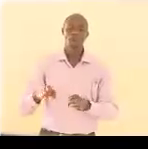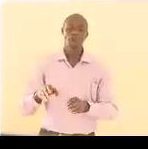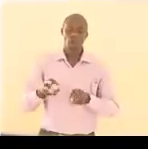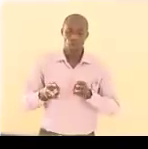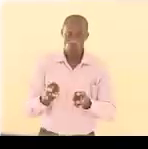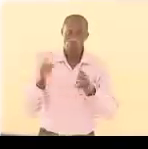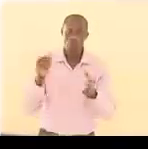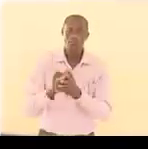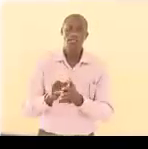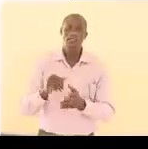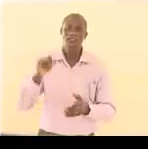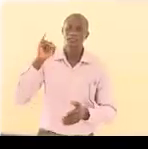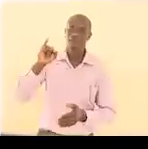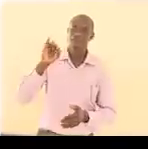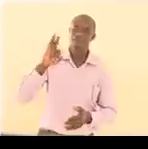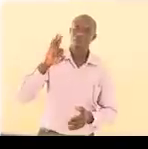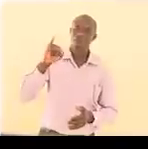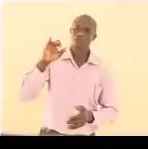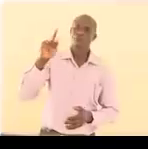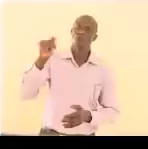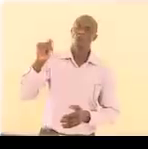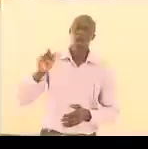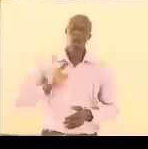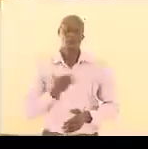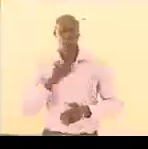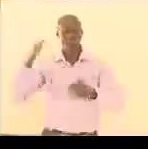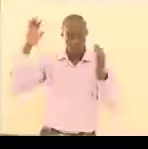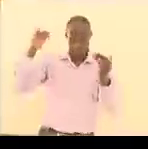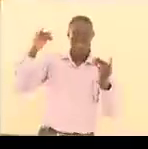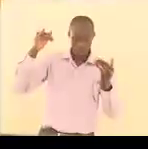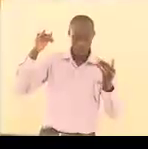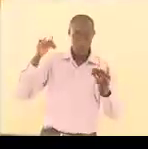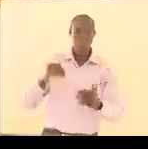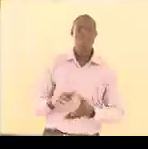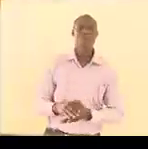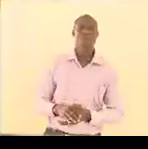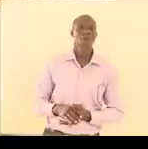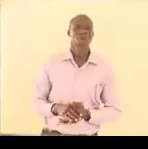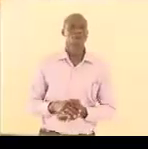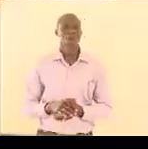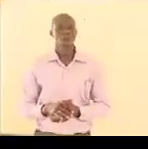fit our expectations. I hope you know these are serious implications.